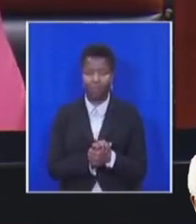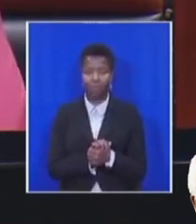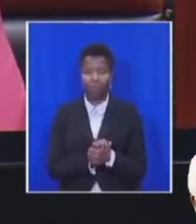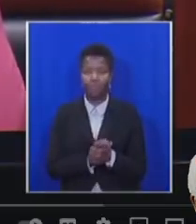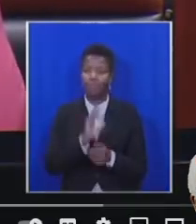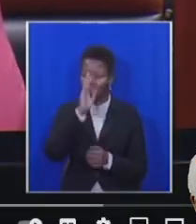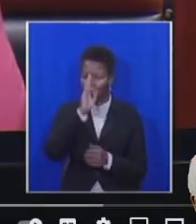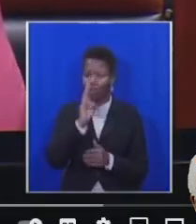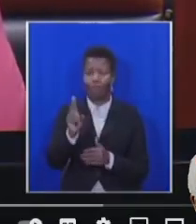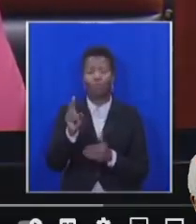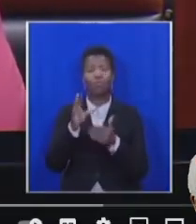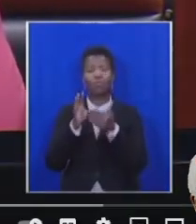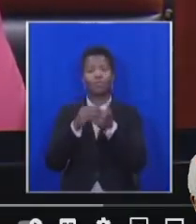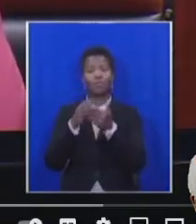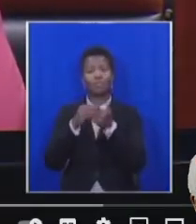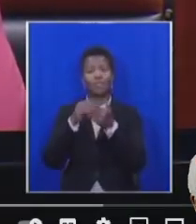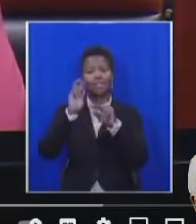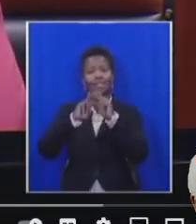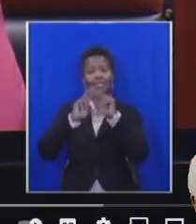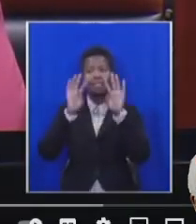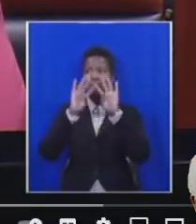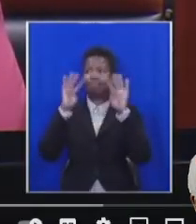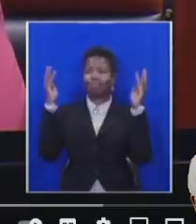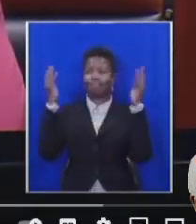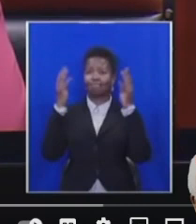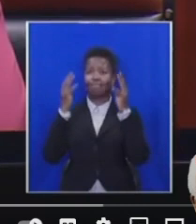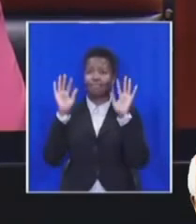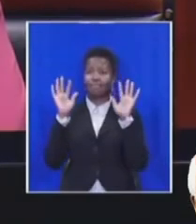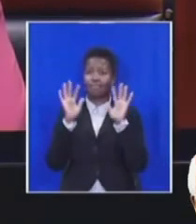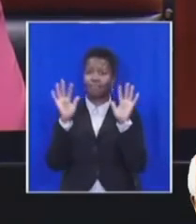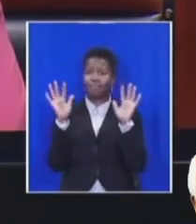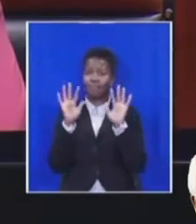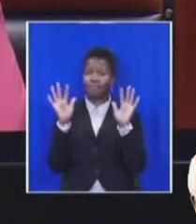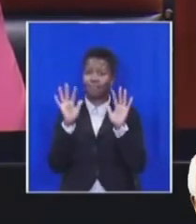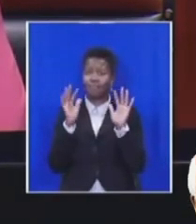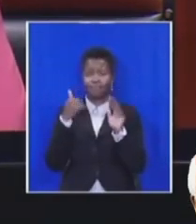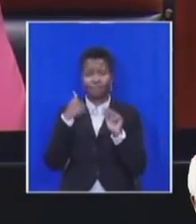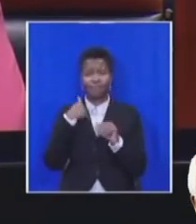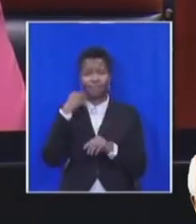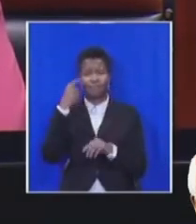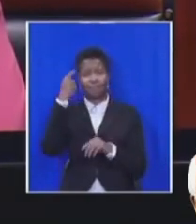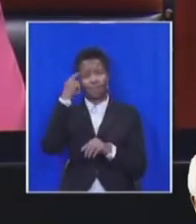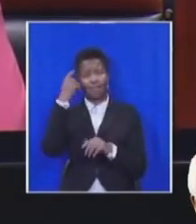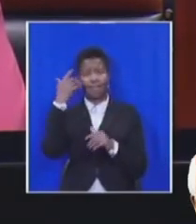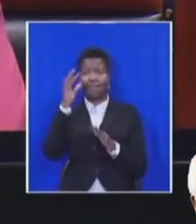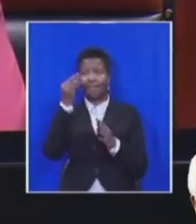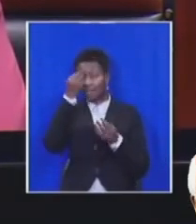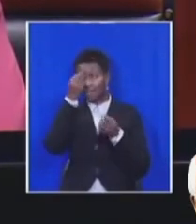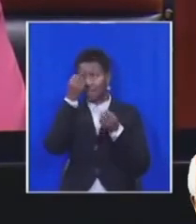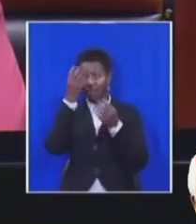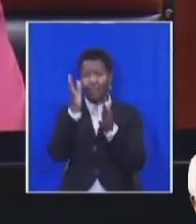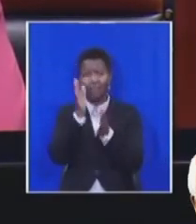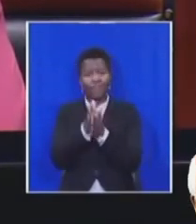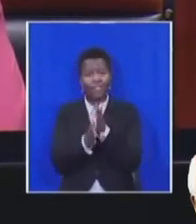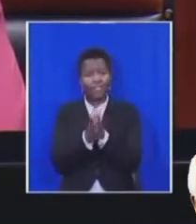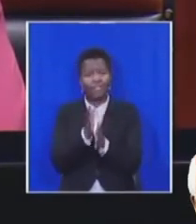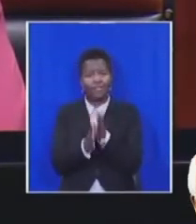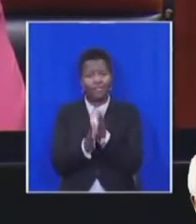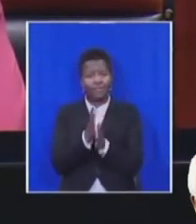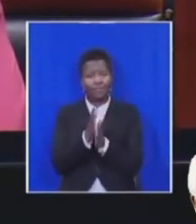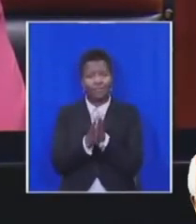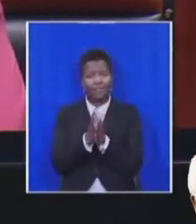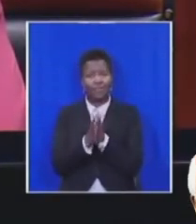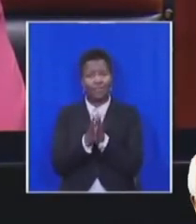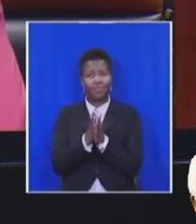Honorable members in the gallery. I think ngikhulumile nani lapha ku gallery ukuthi